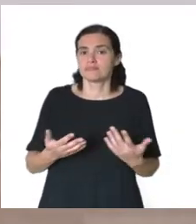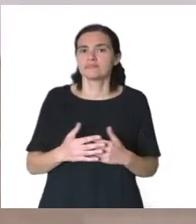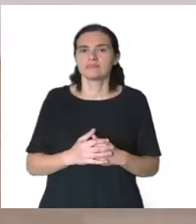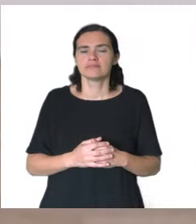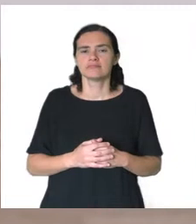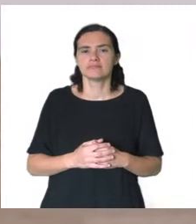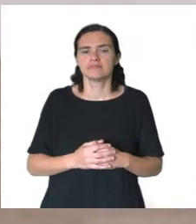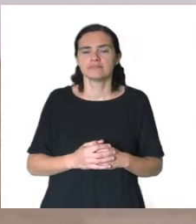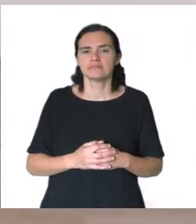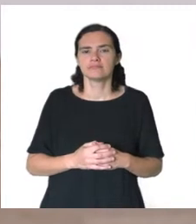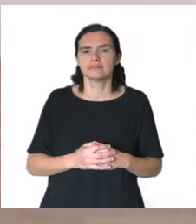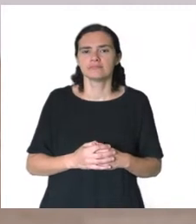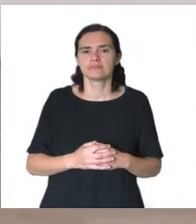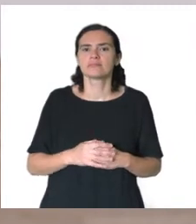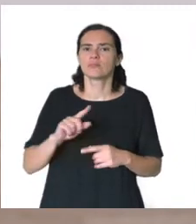And then